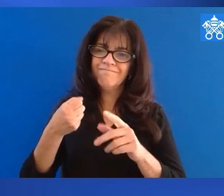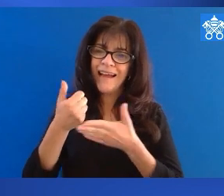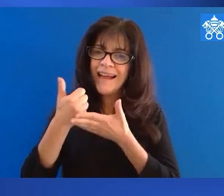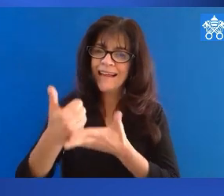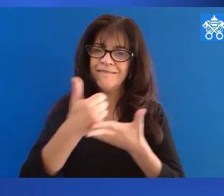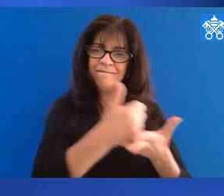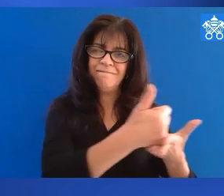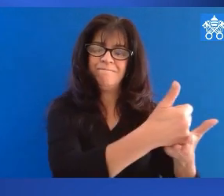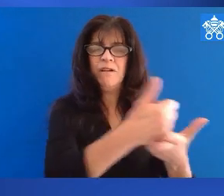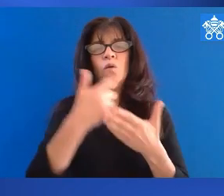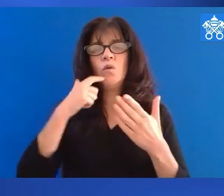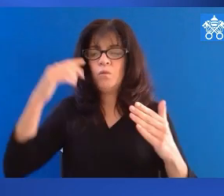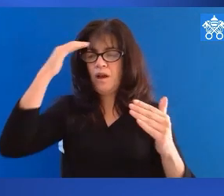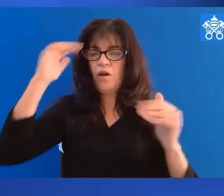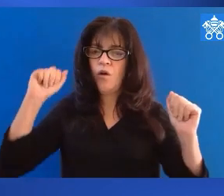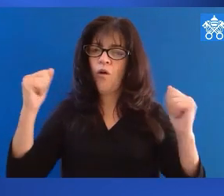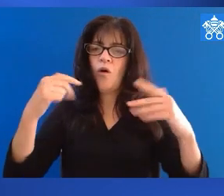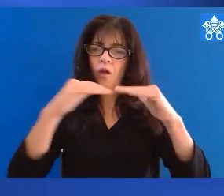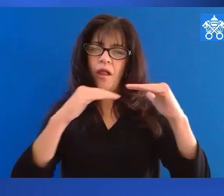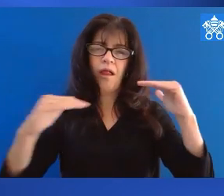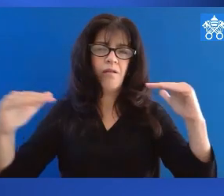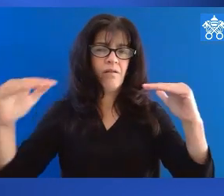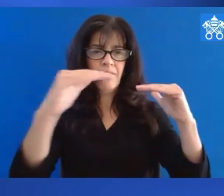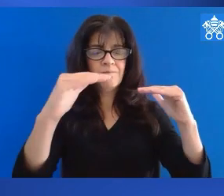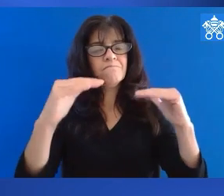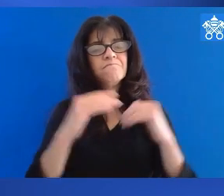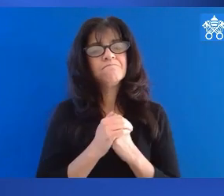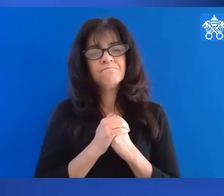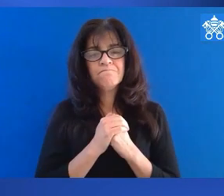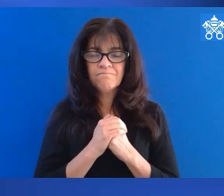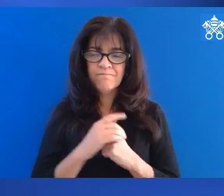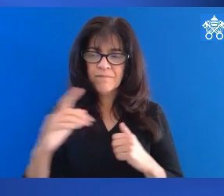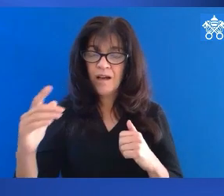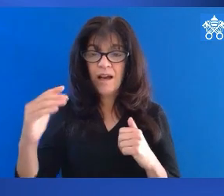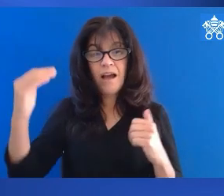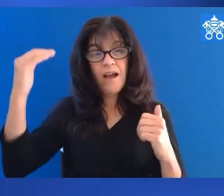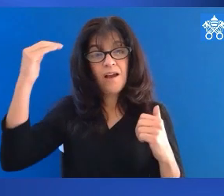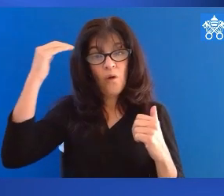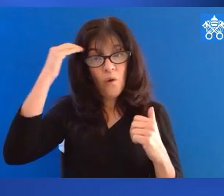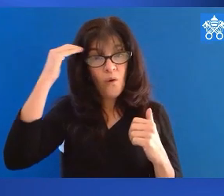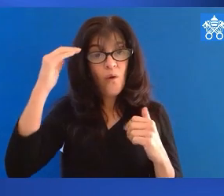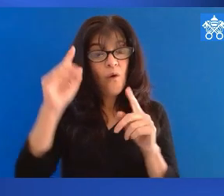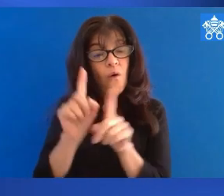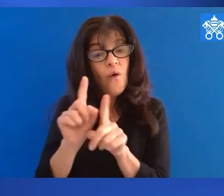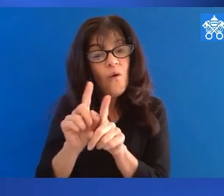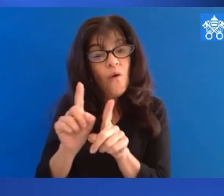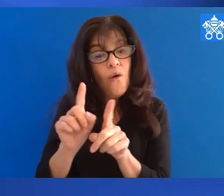will be acknowledged at all levels. I extend my greetings to the Association NOI